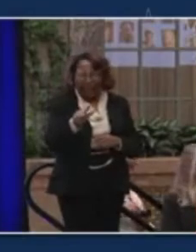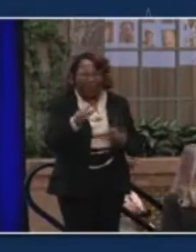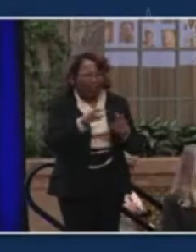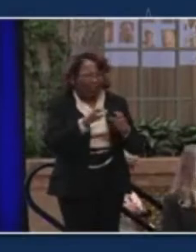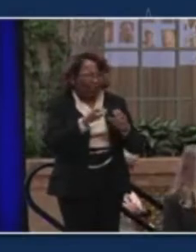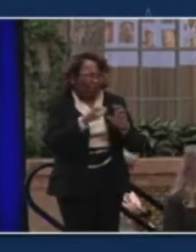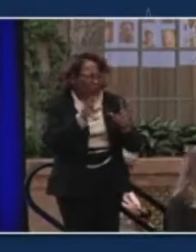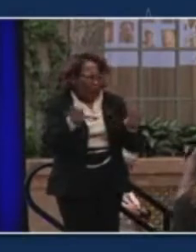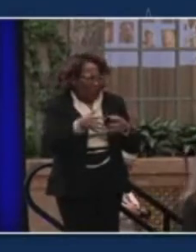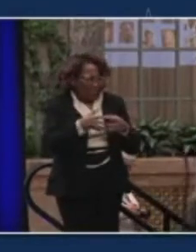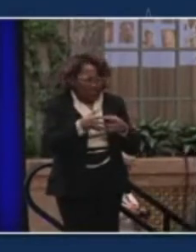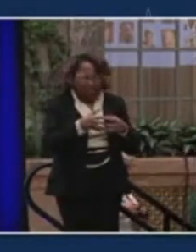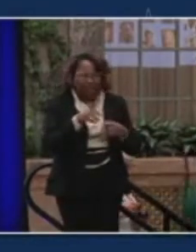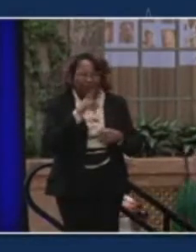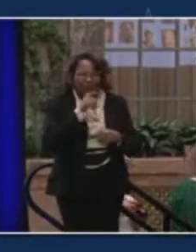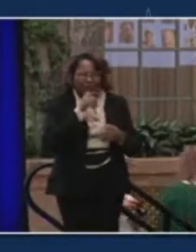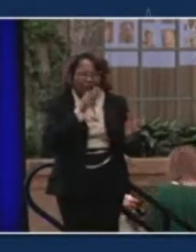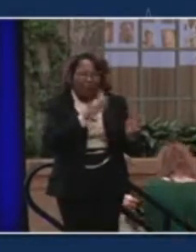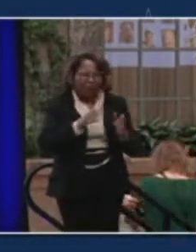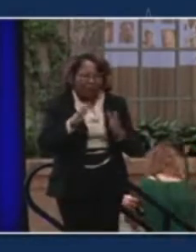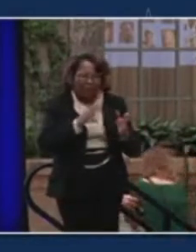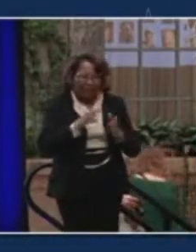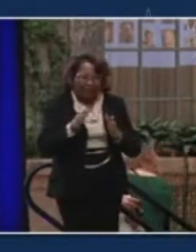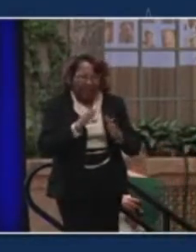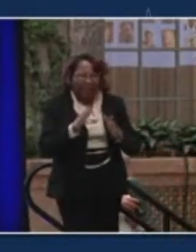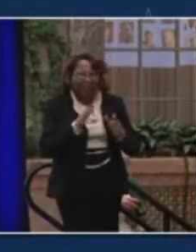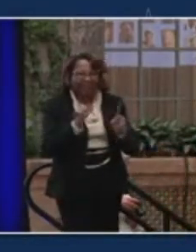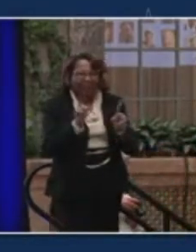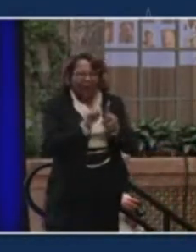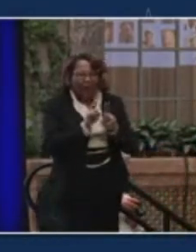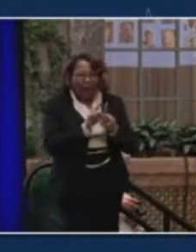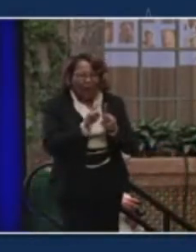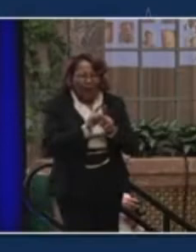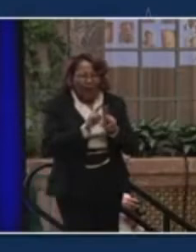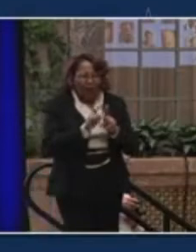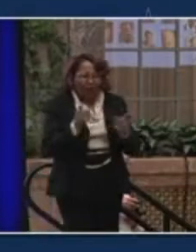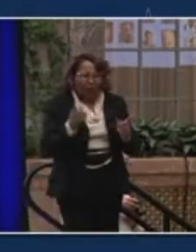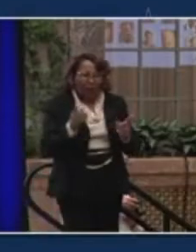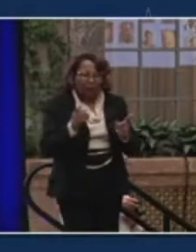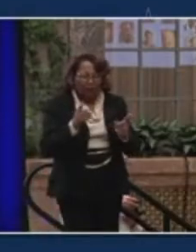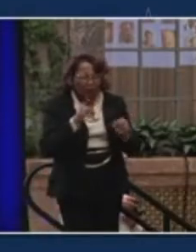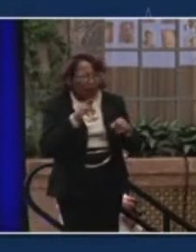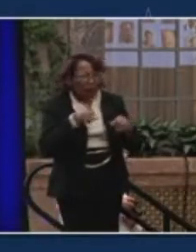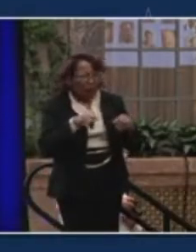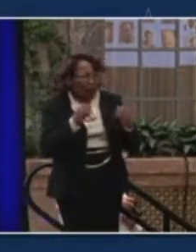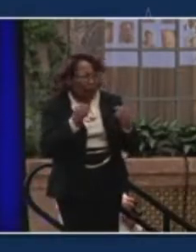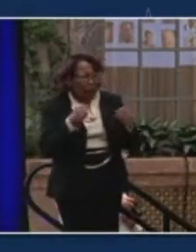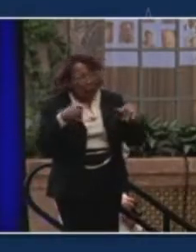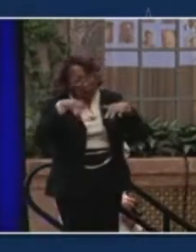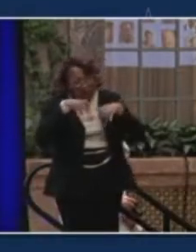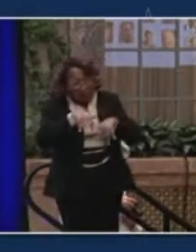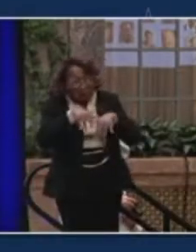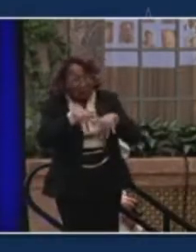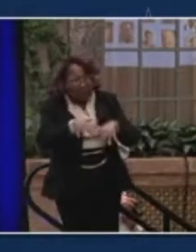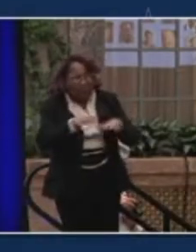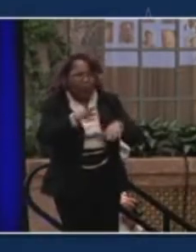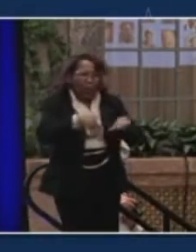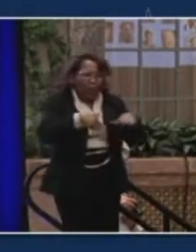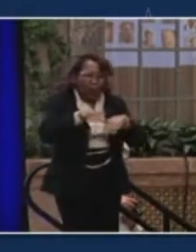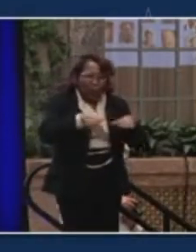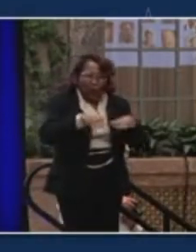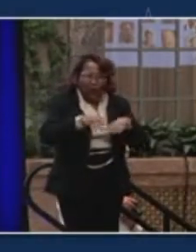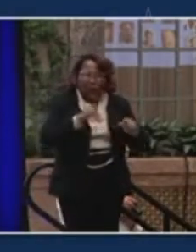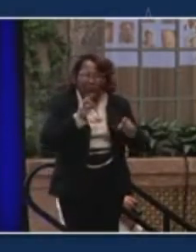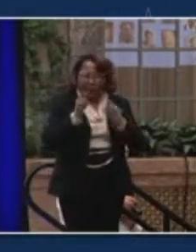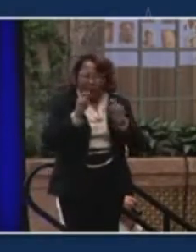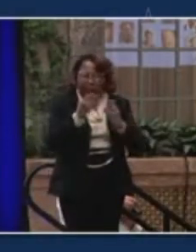plan, strategize, register awesome numbers of voters, rallied, walked, raised, and donated funds. And right here,